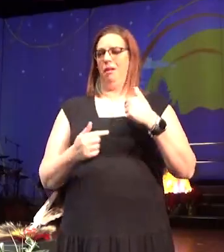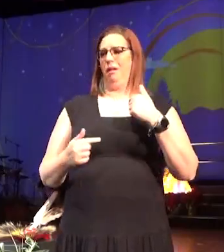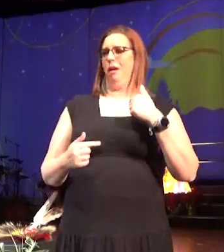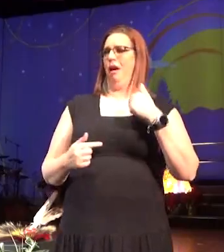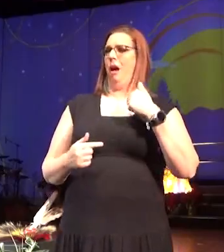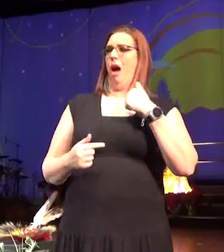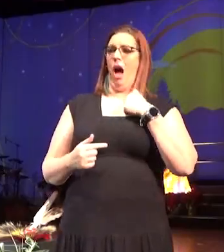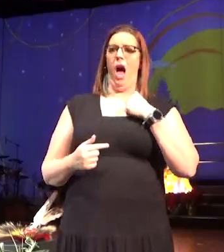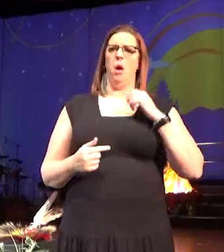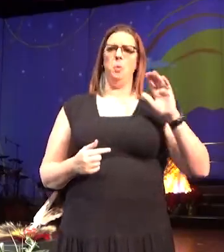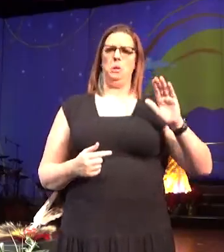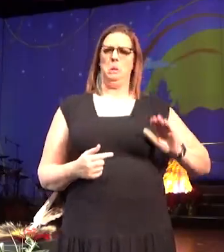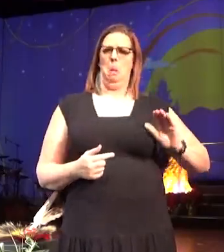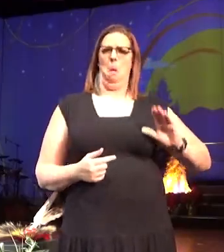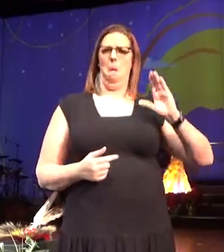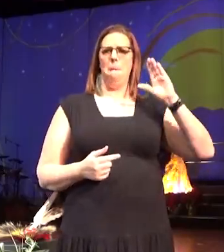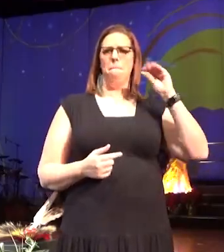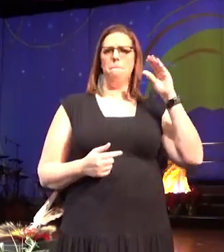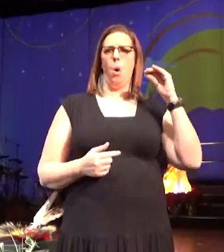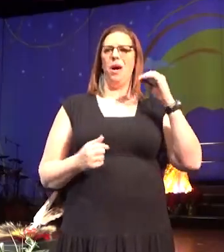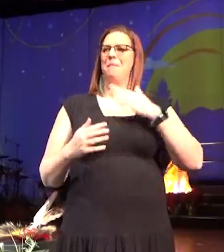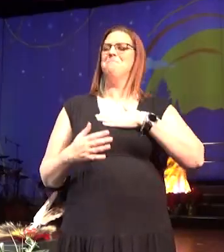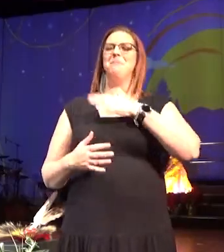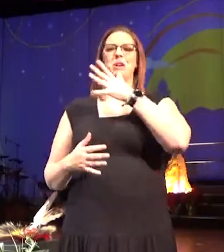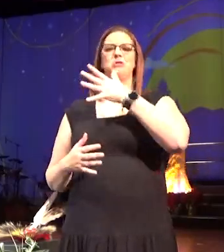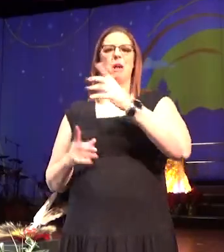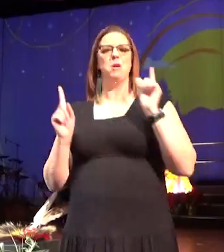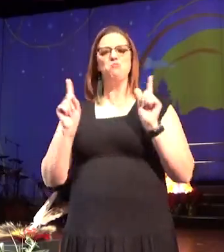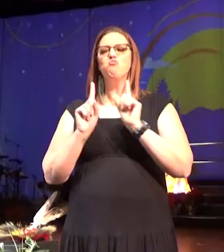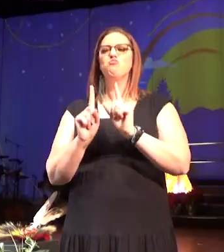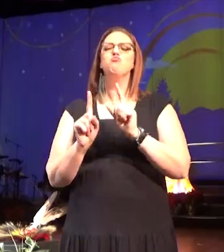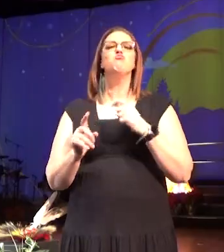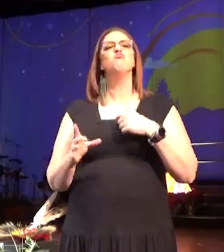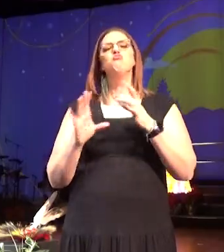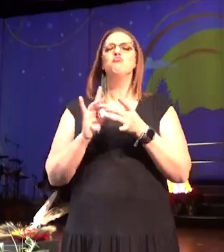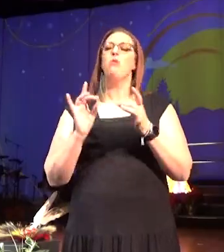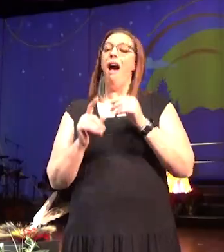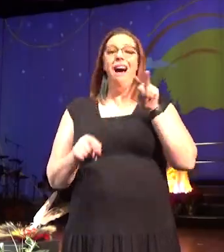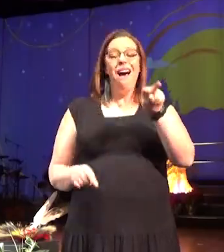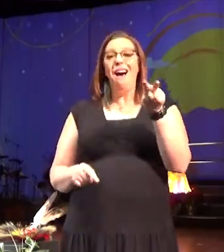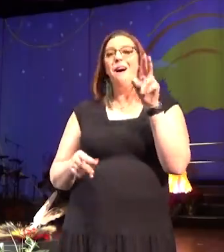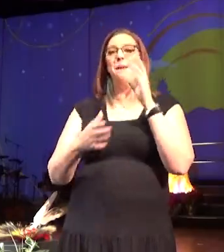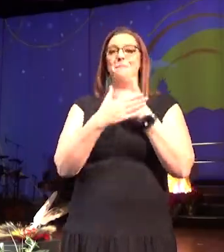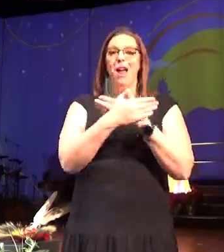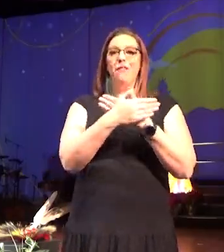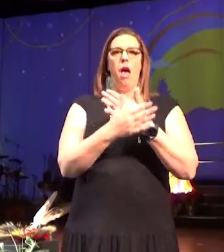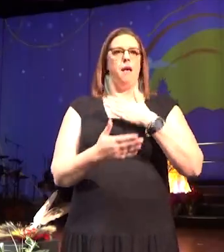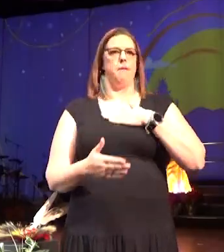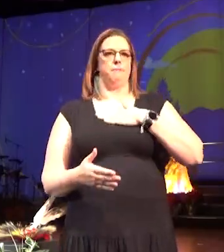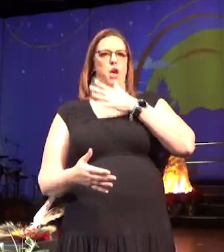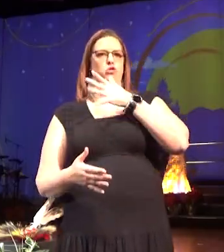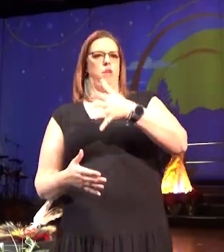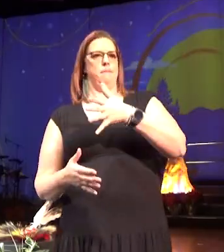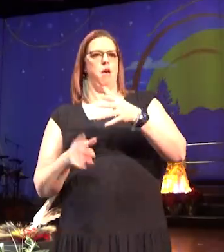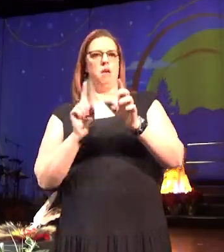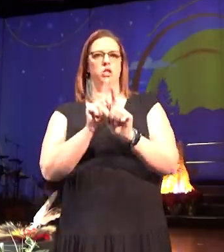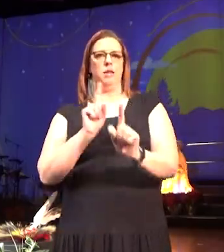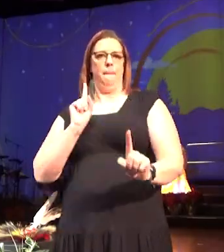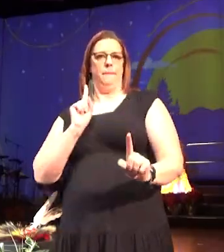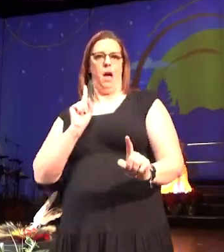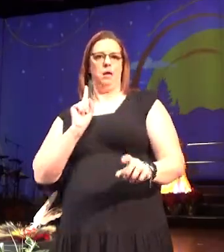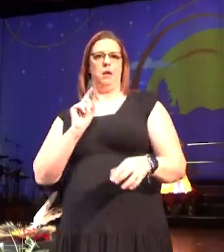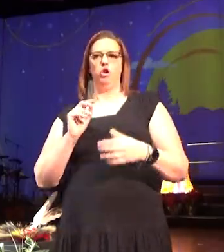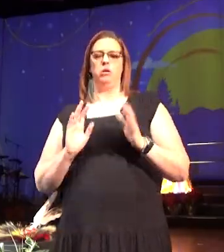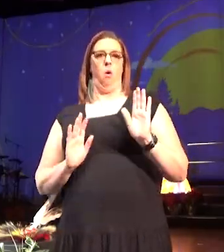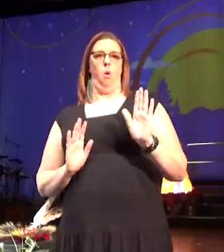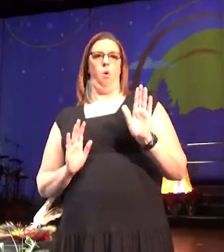one time with my grandma, and we were walking by the creek. I said, "Oh, look it, there's a butterfly." And my grandma stepped back. She said, "Those